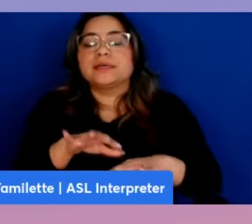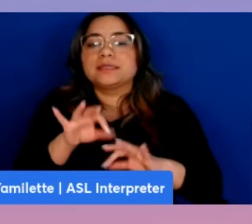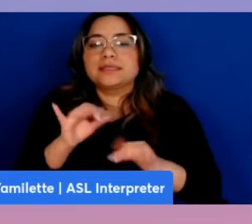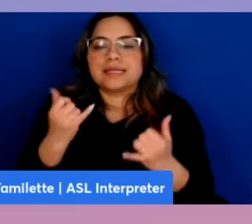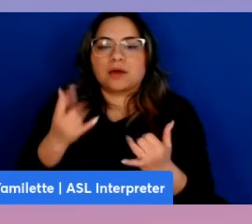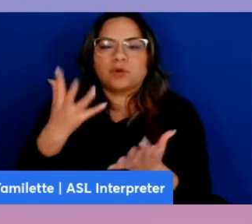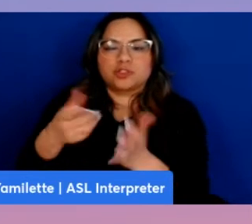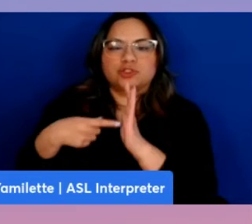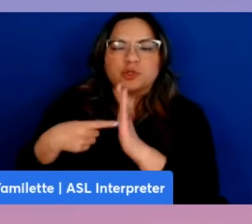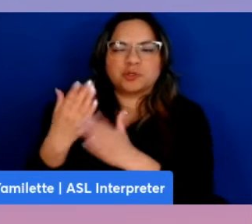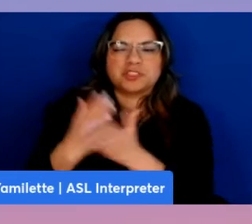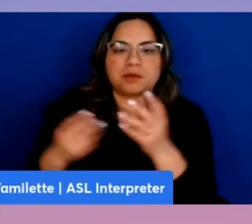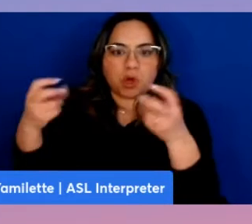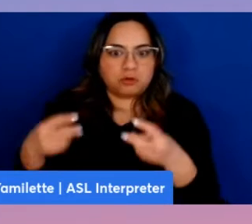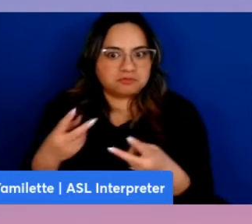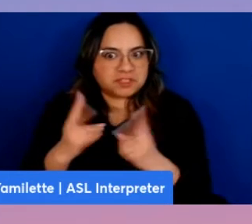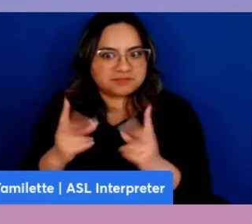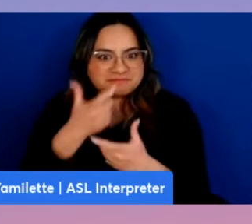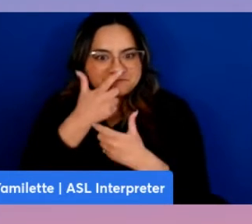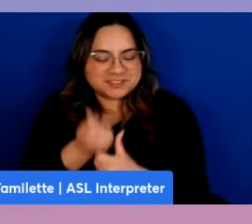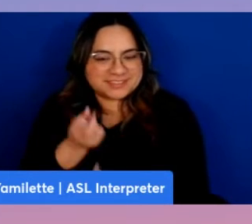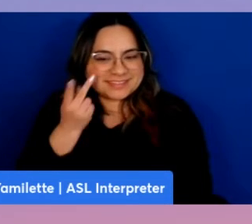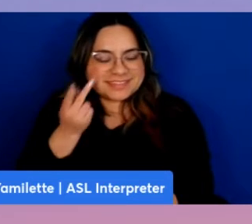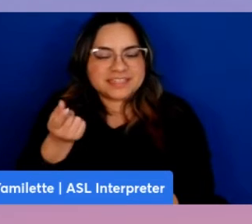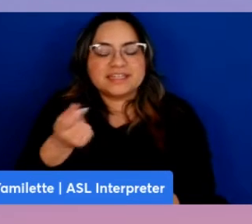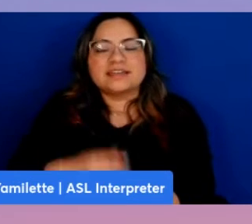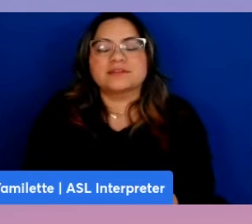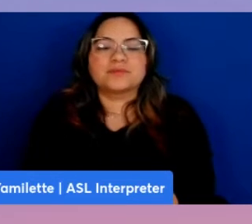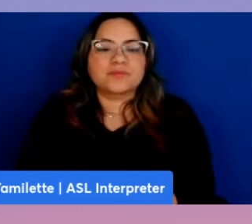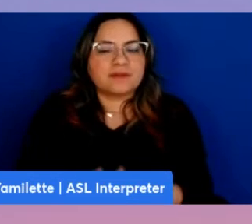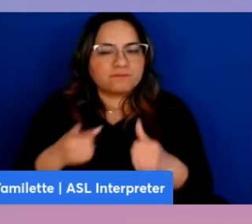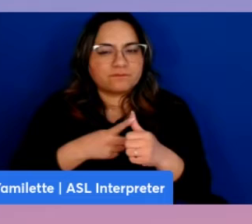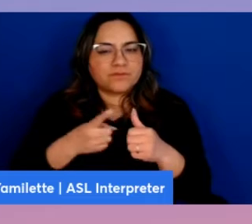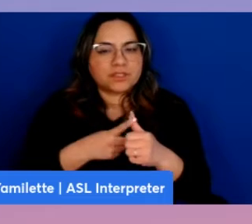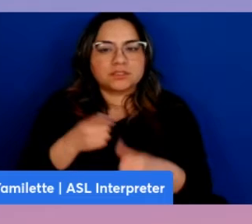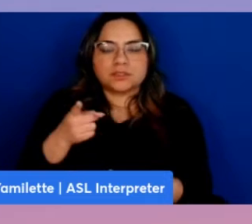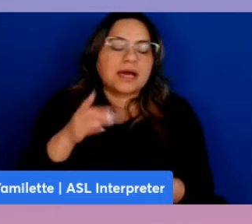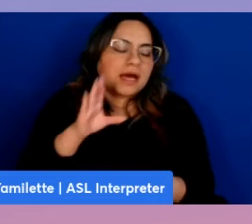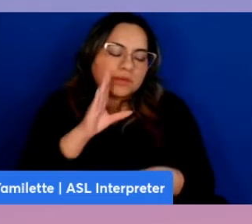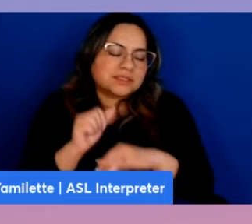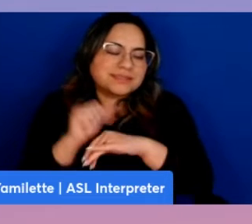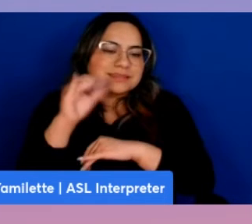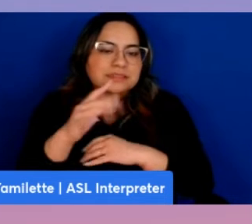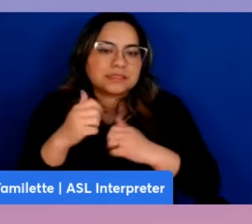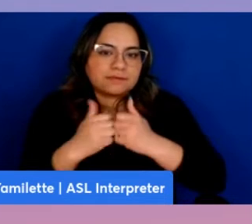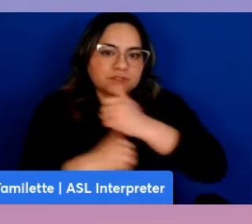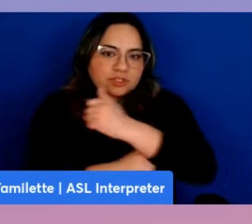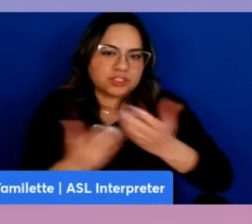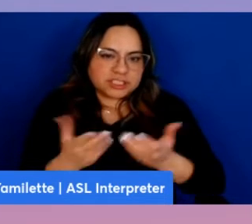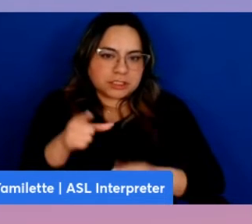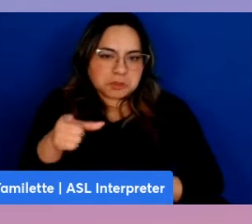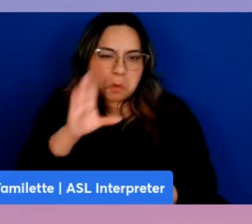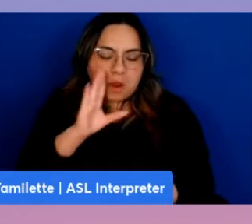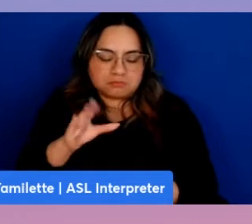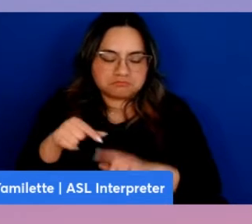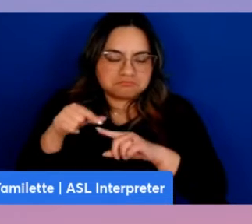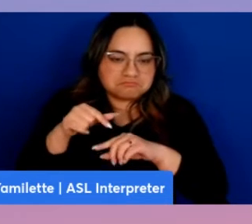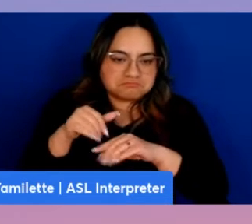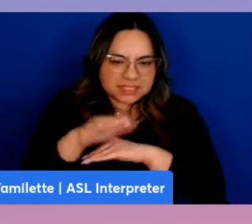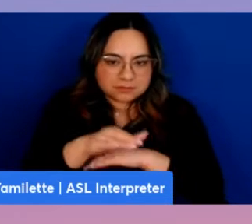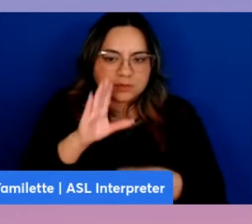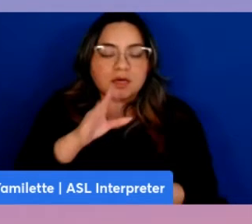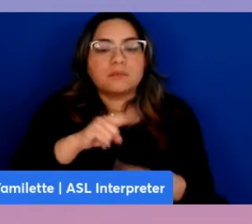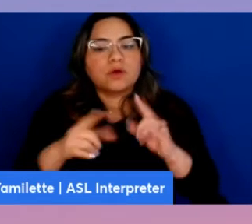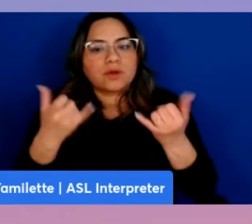very interesting to see. The first one is and we have the same infrastructure here in VS Code, right? So right now I'm